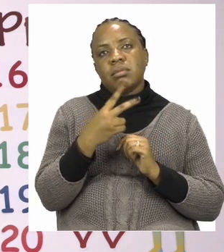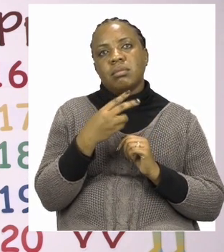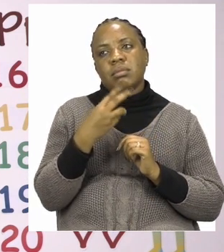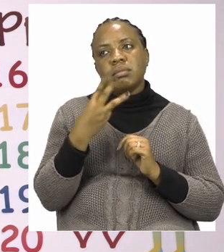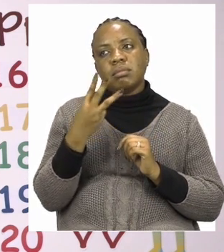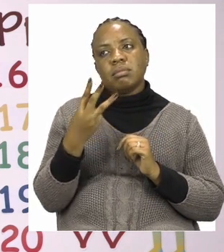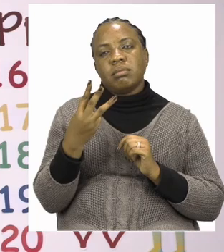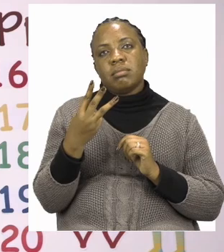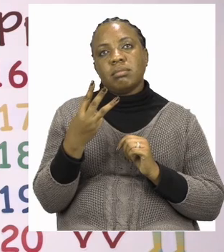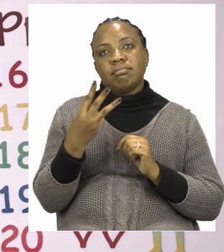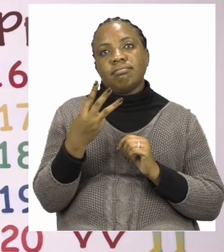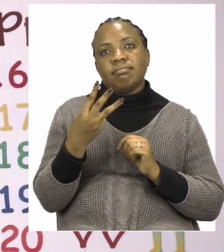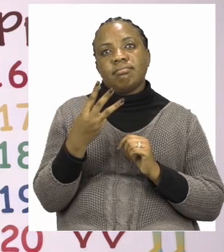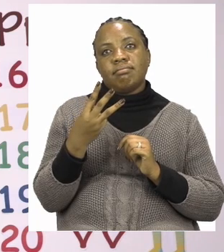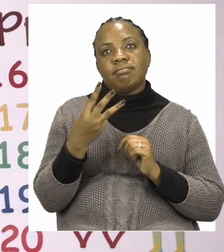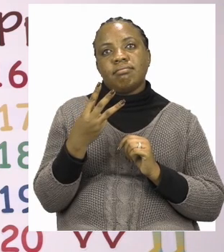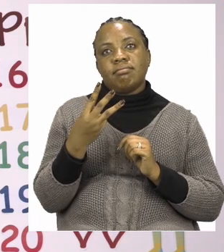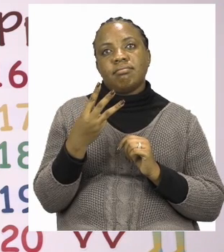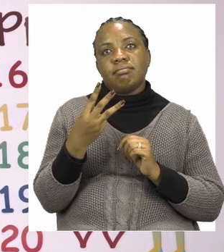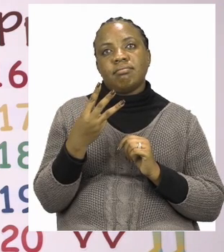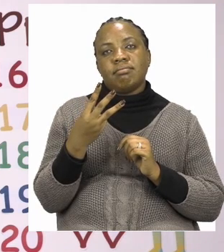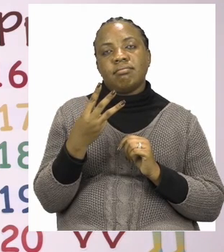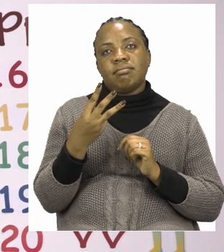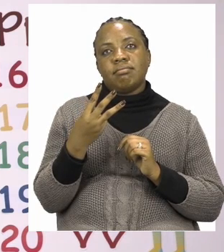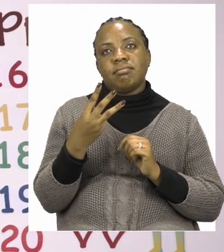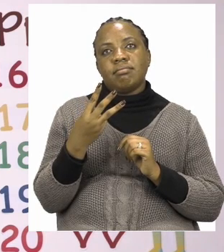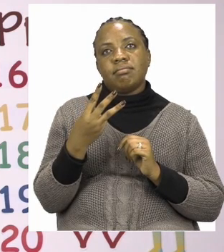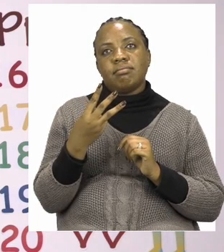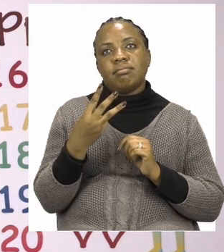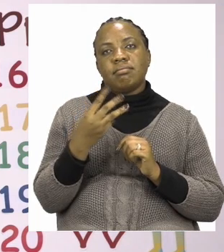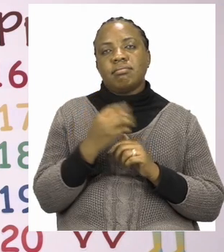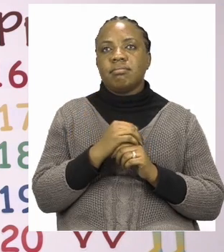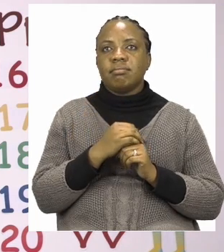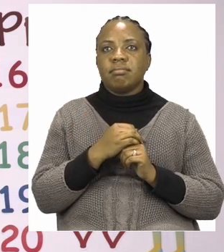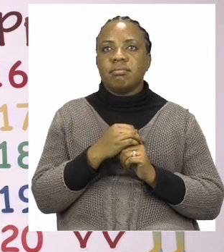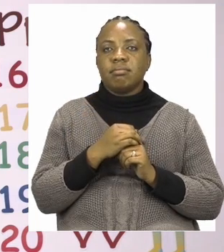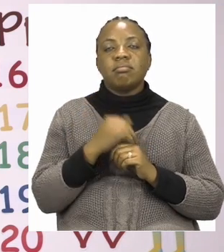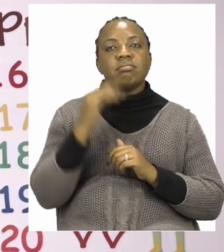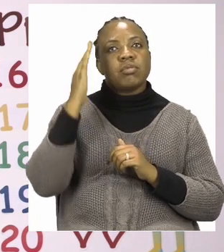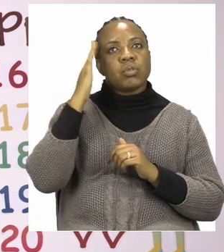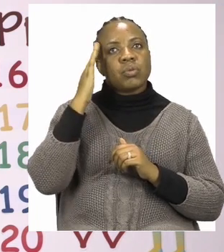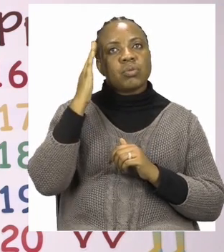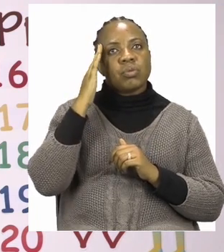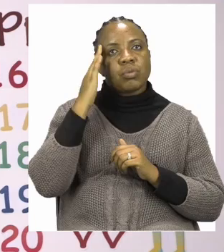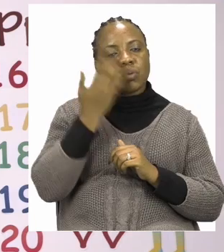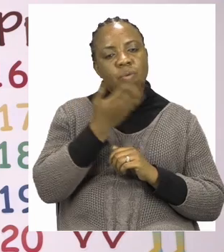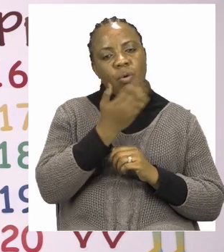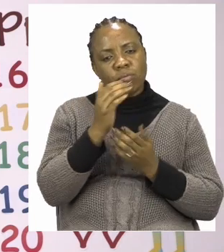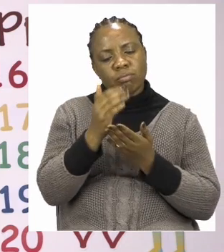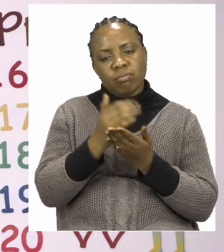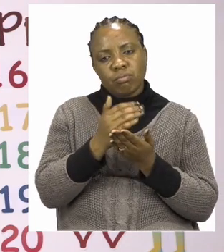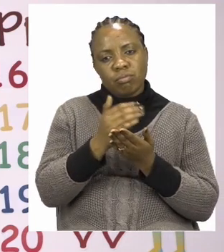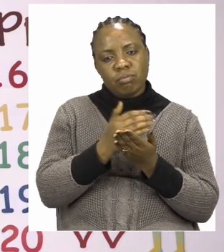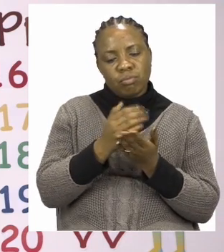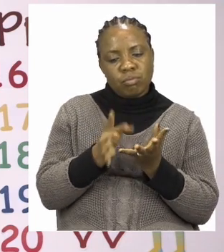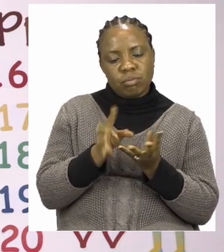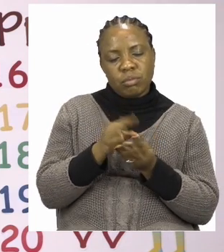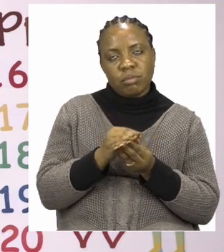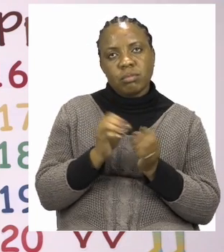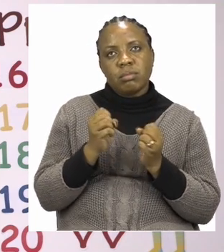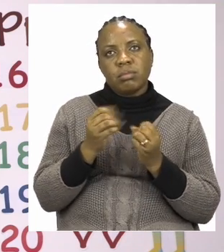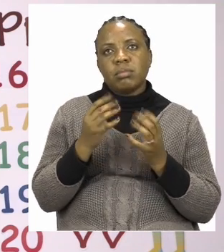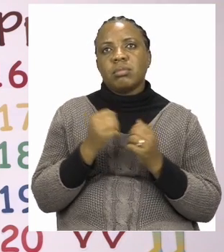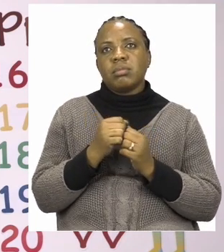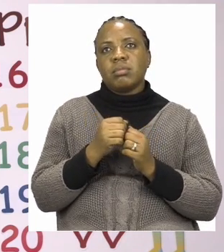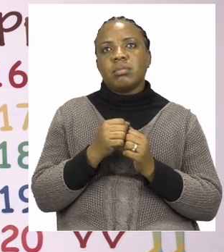23. That's the first one, so that we know how many bottles she had. So, instead of saying 60